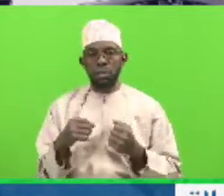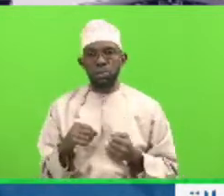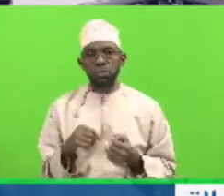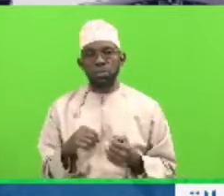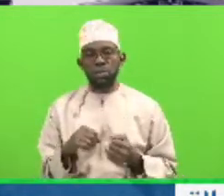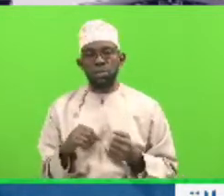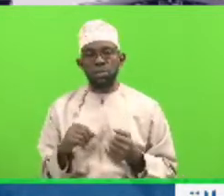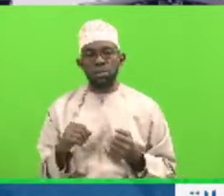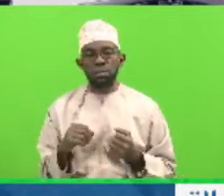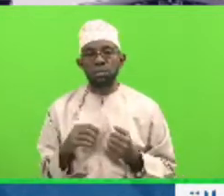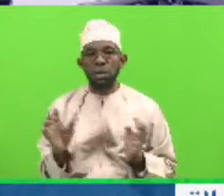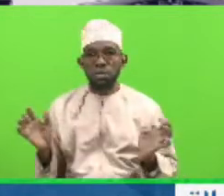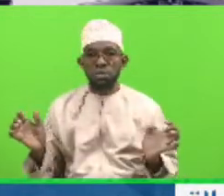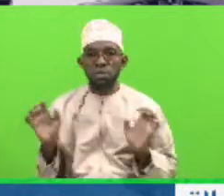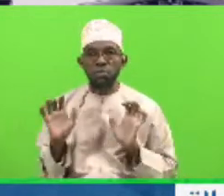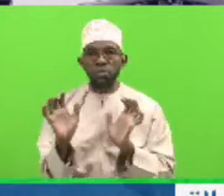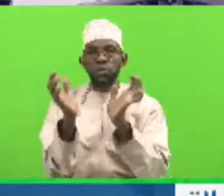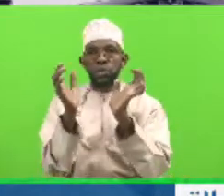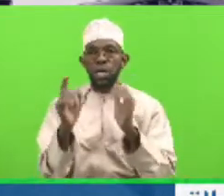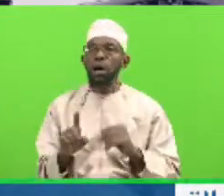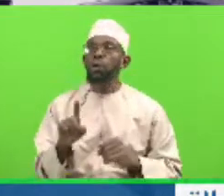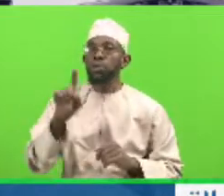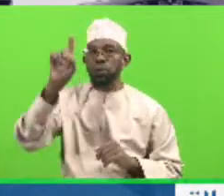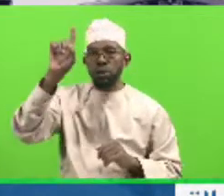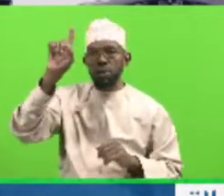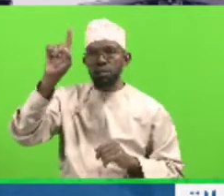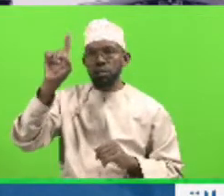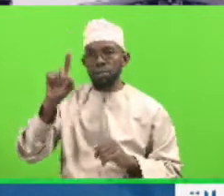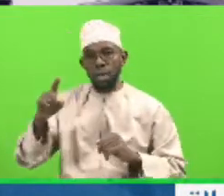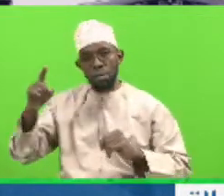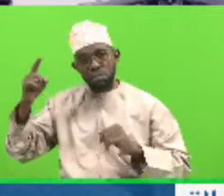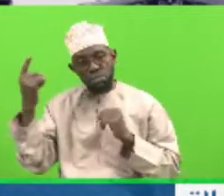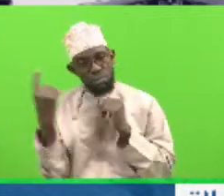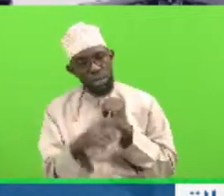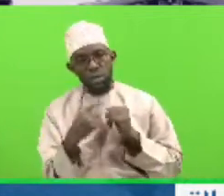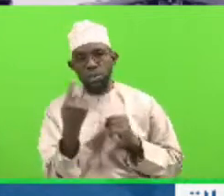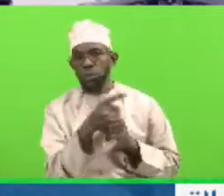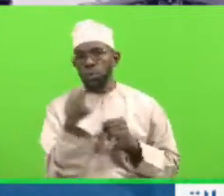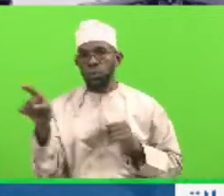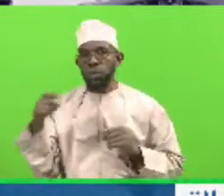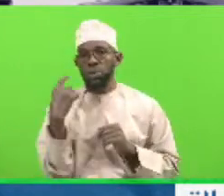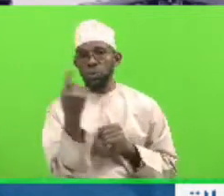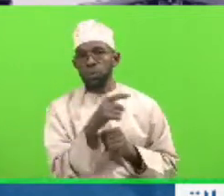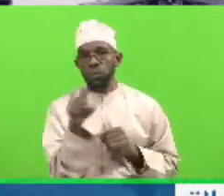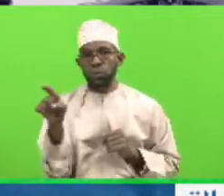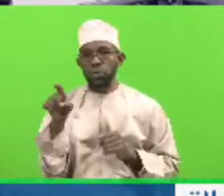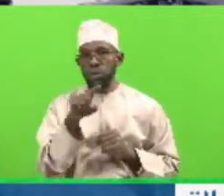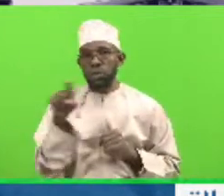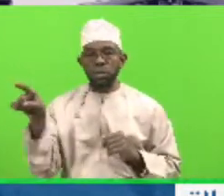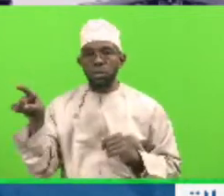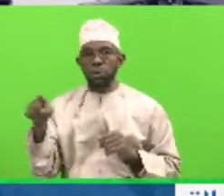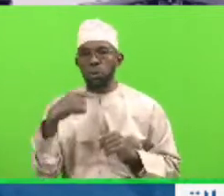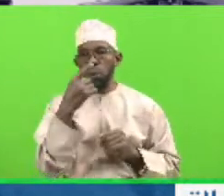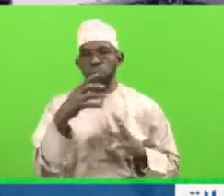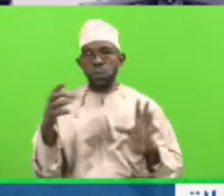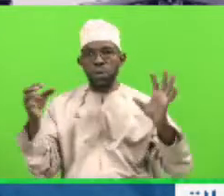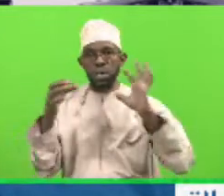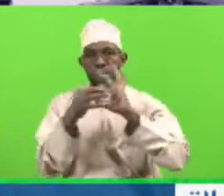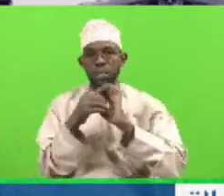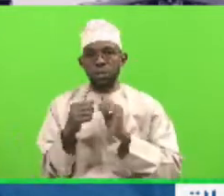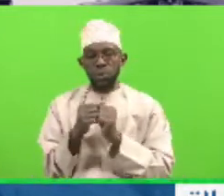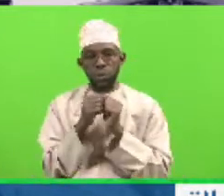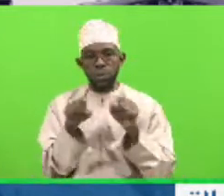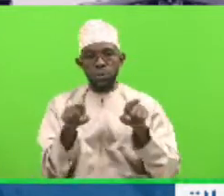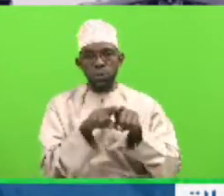and resources, that Allah will punish not only those who engage, but